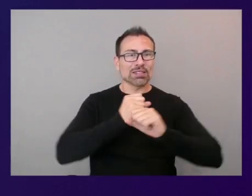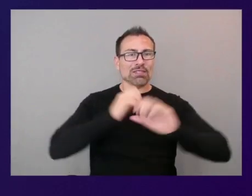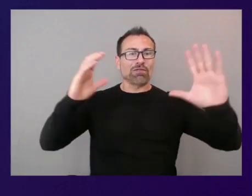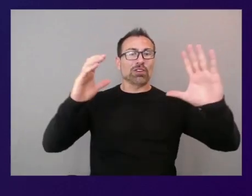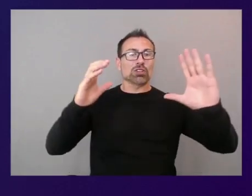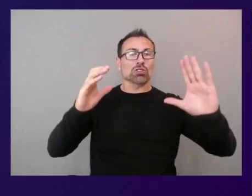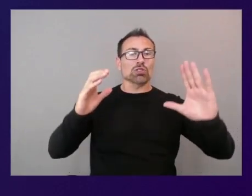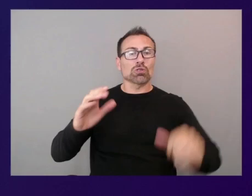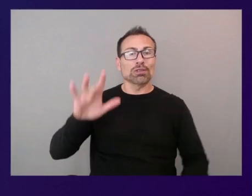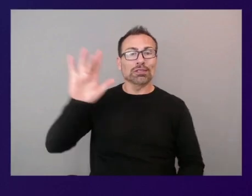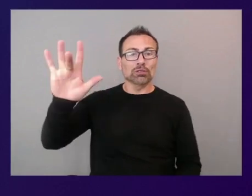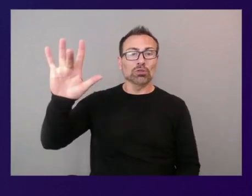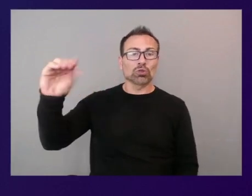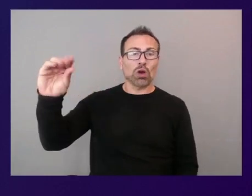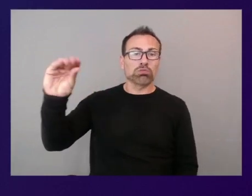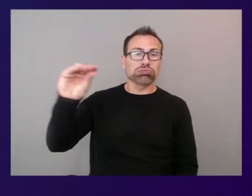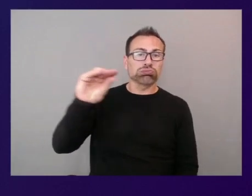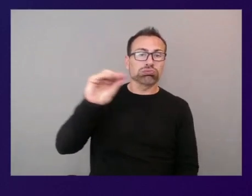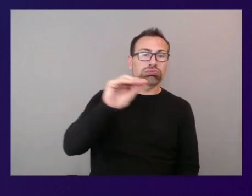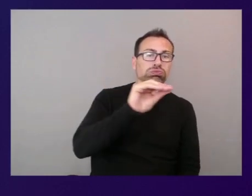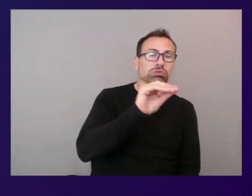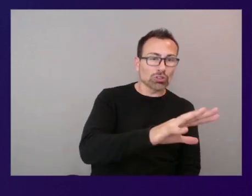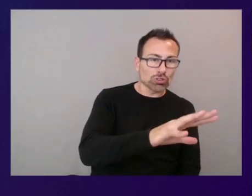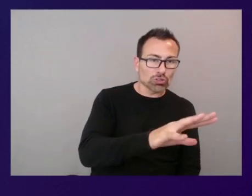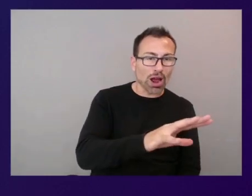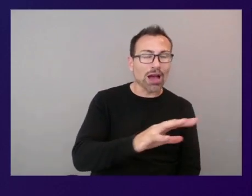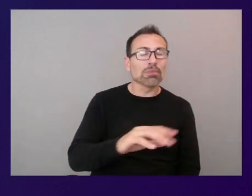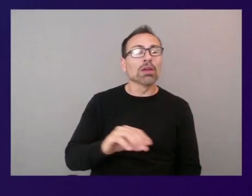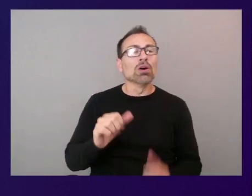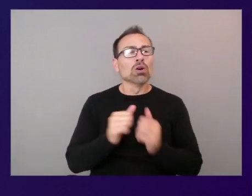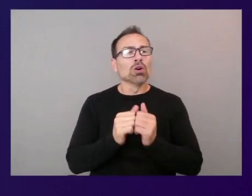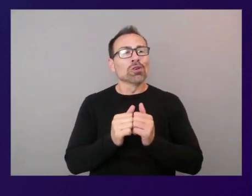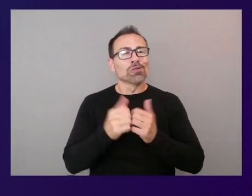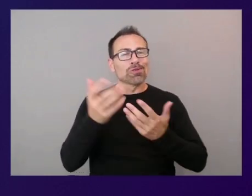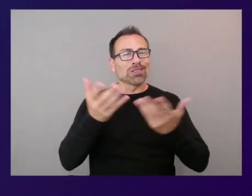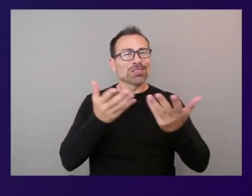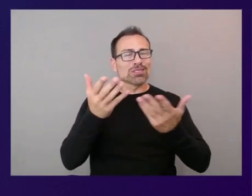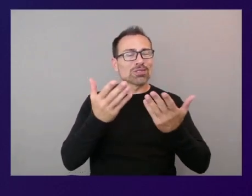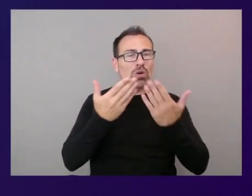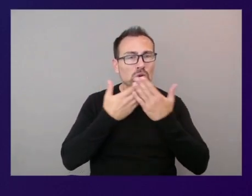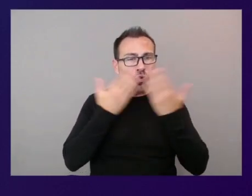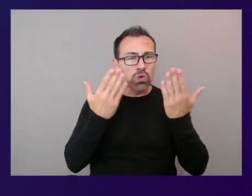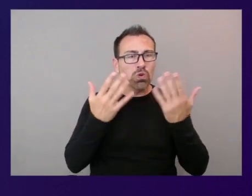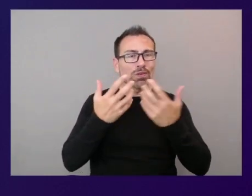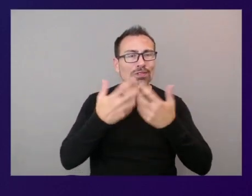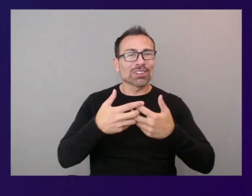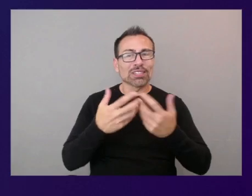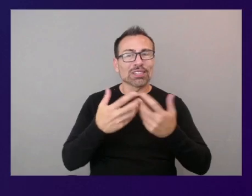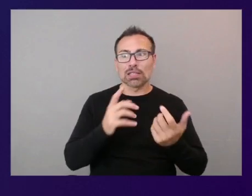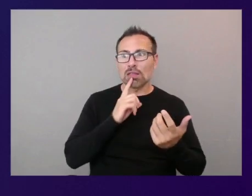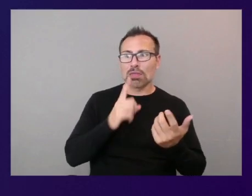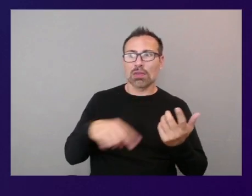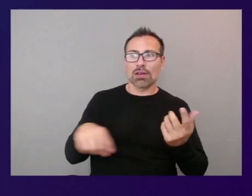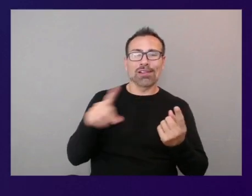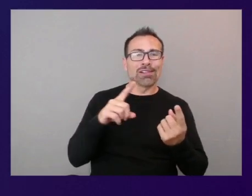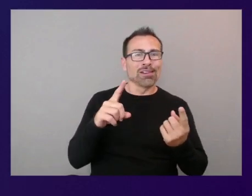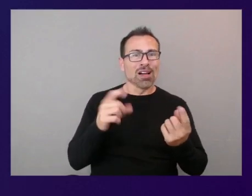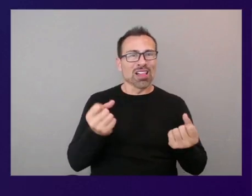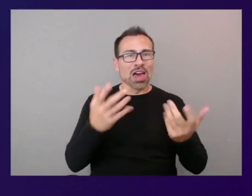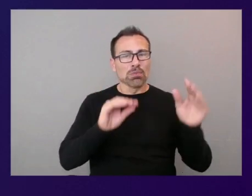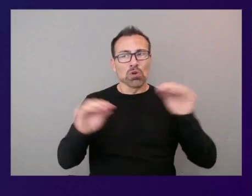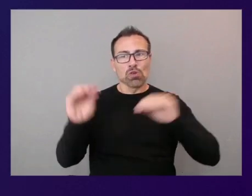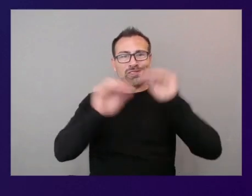are decoupled and many moving parts, and you kind of don't really know how they fit together sometimes.